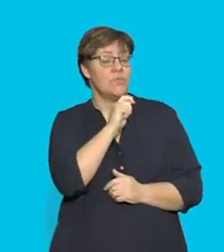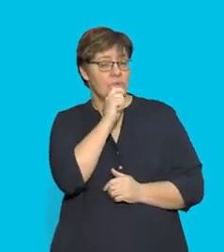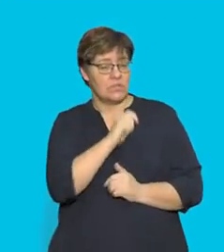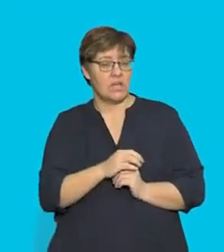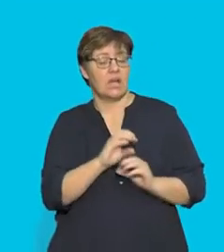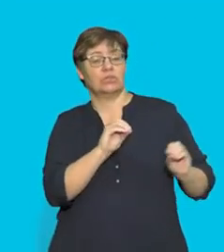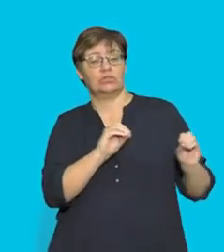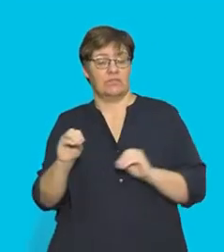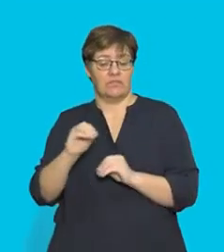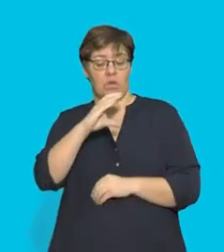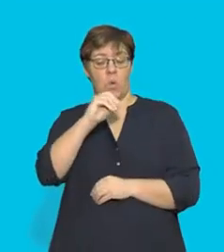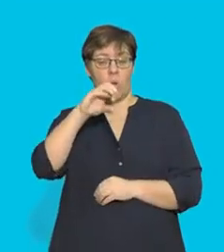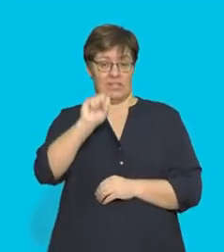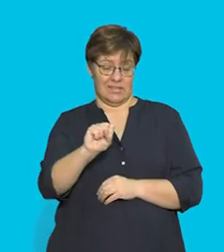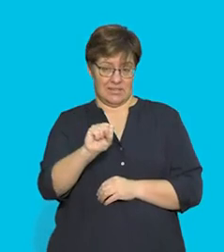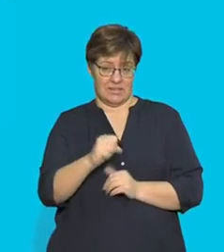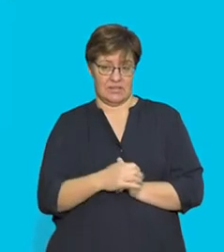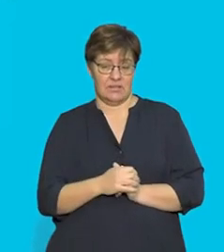shift cos.